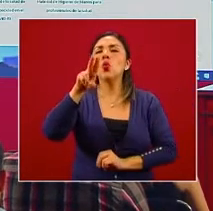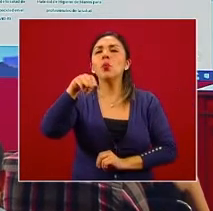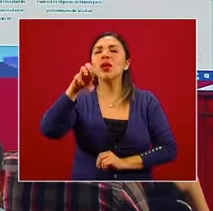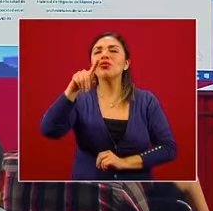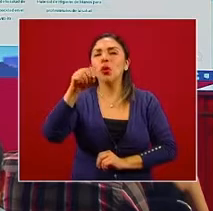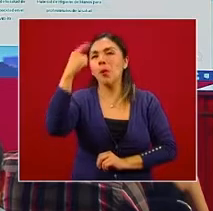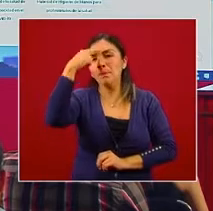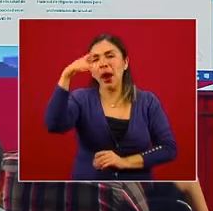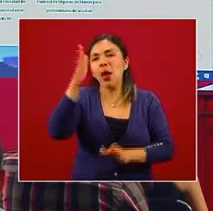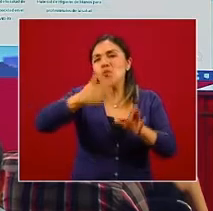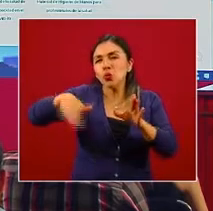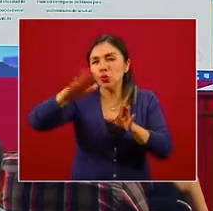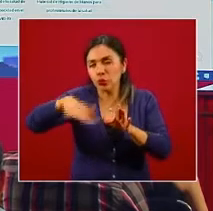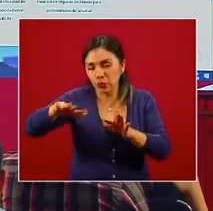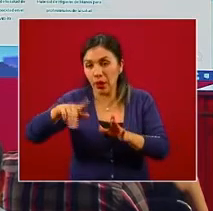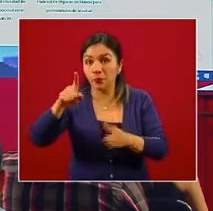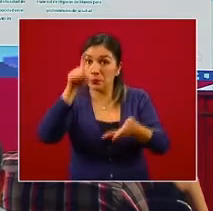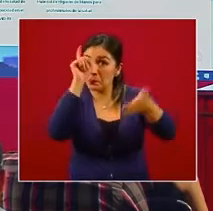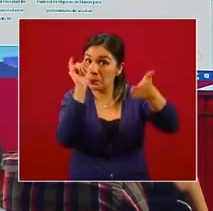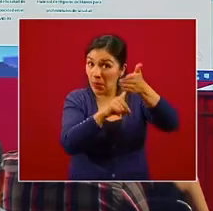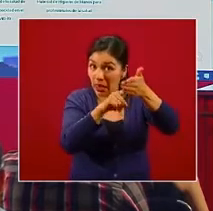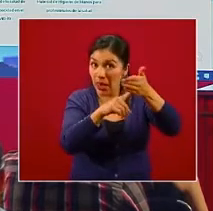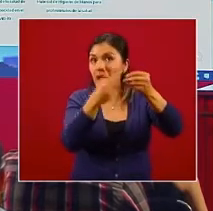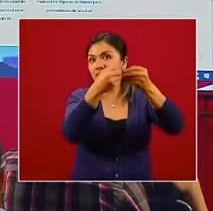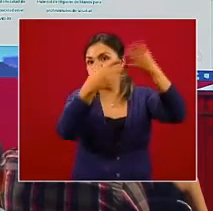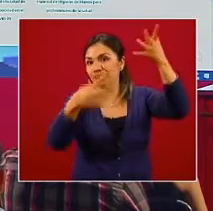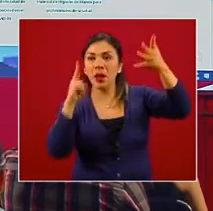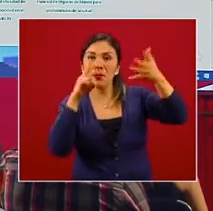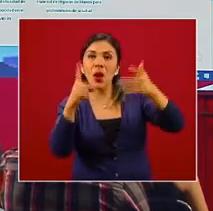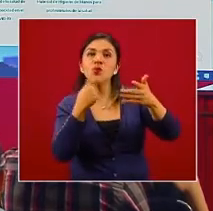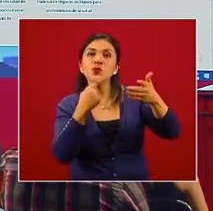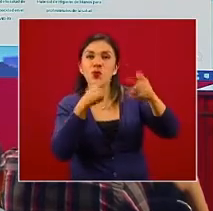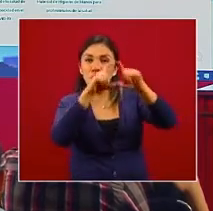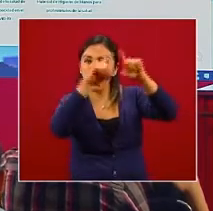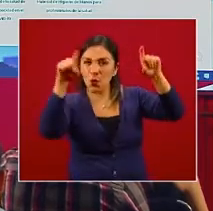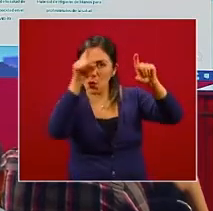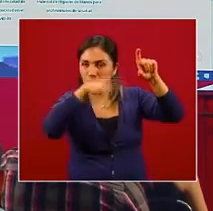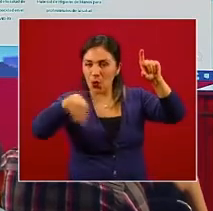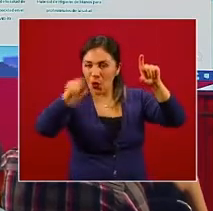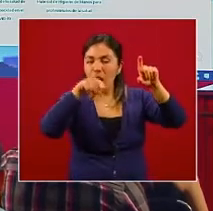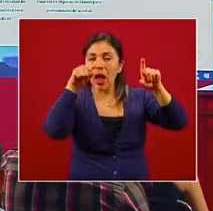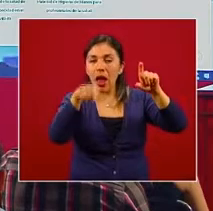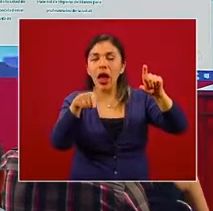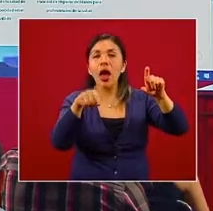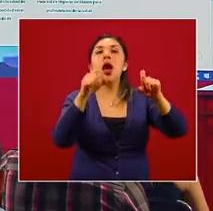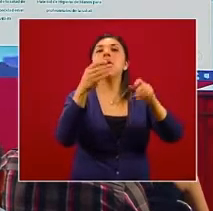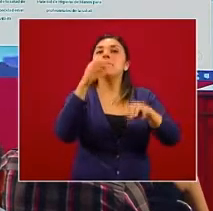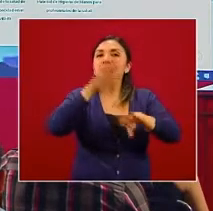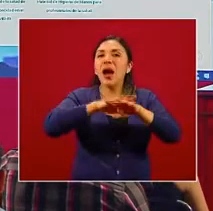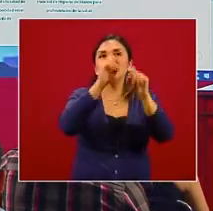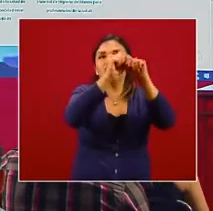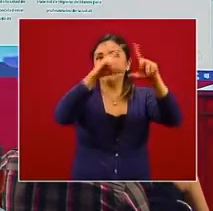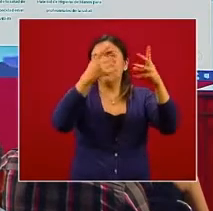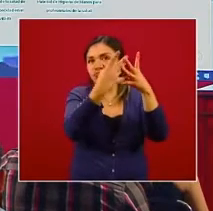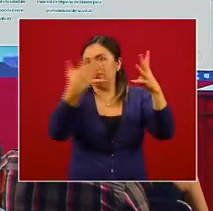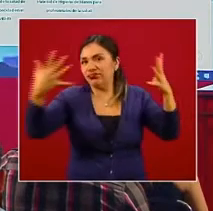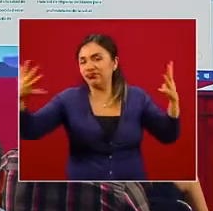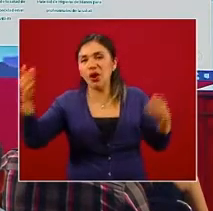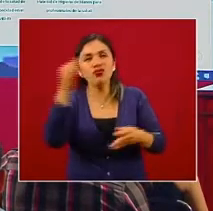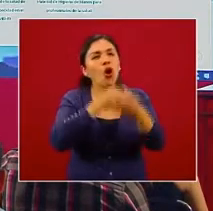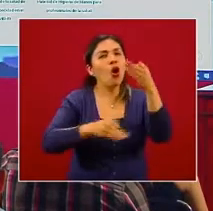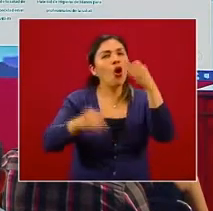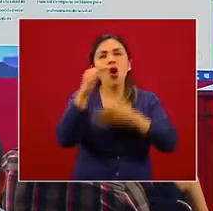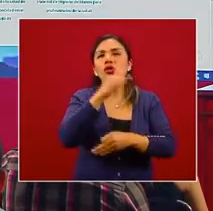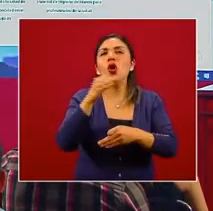look under the healthcare professionals tab and then click on the documents. These are the documents that we